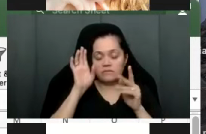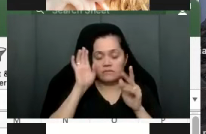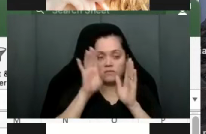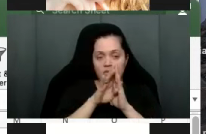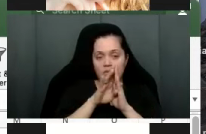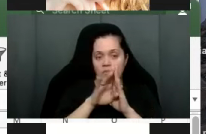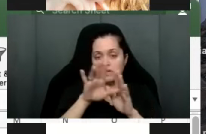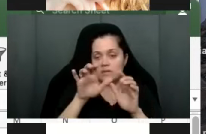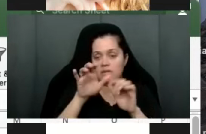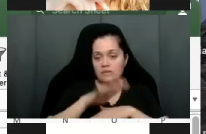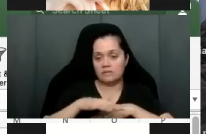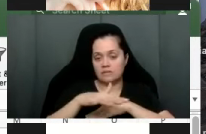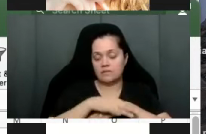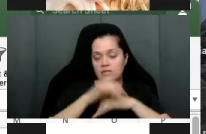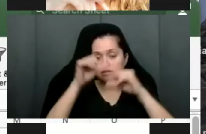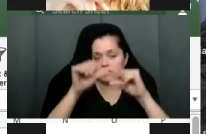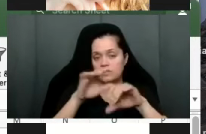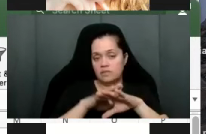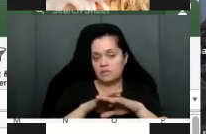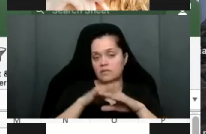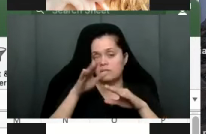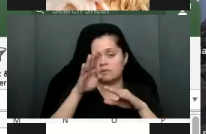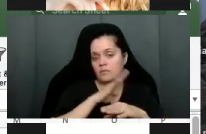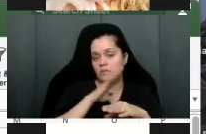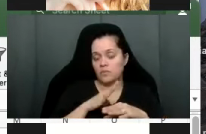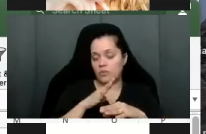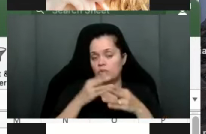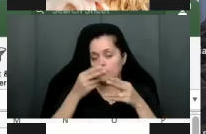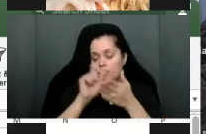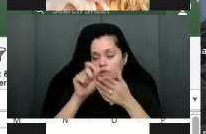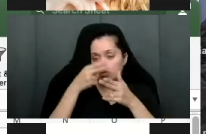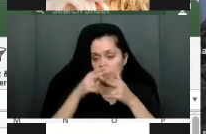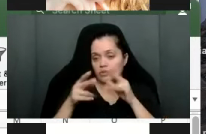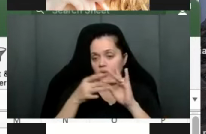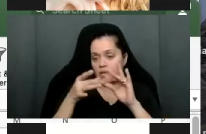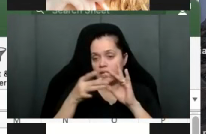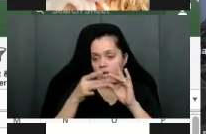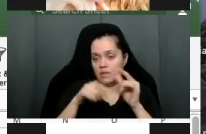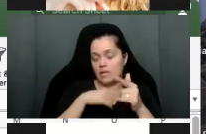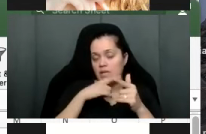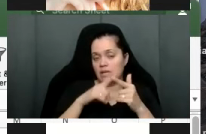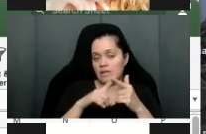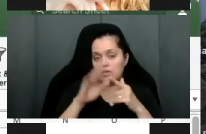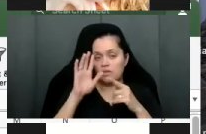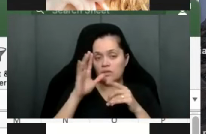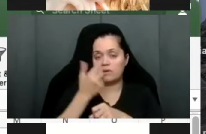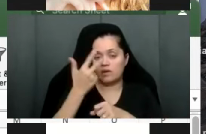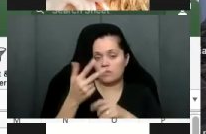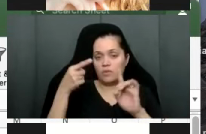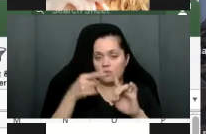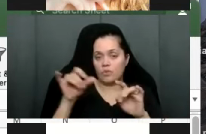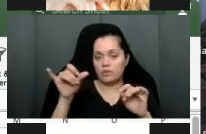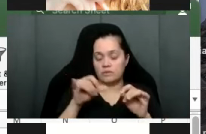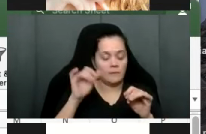Iceland, post it on the discussion board, write a short comment about it, and you'll get 3 points.